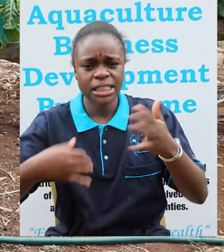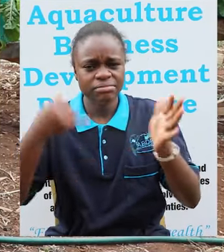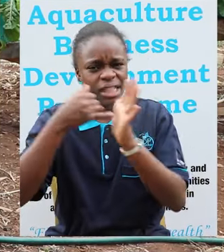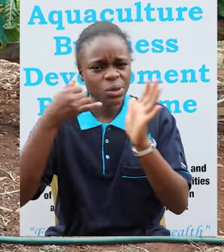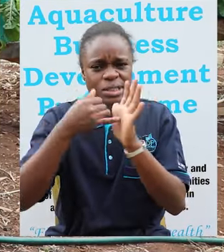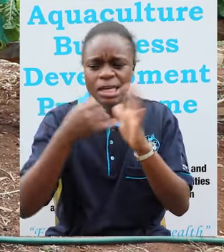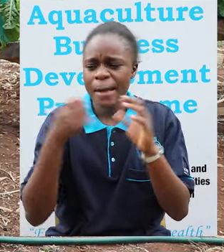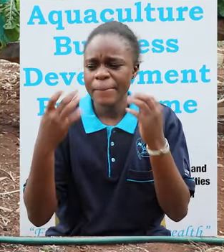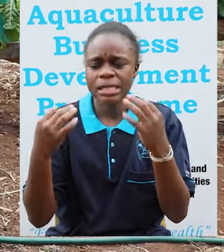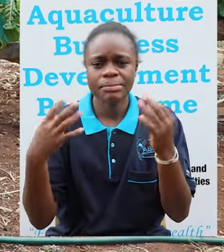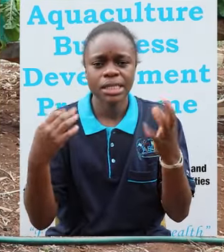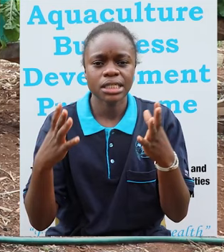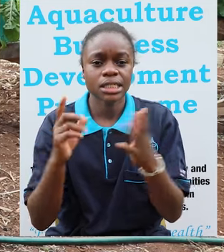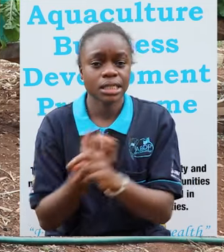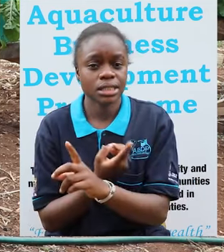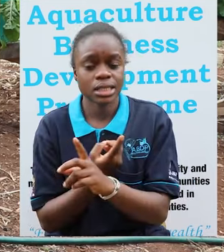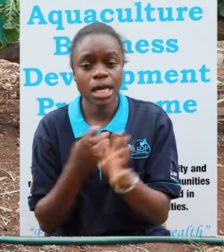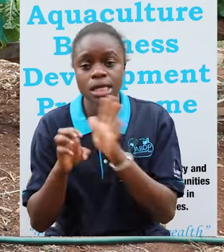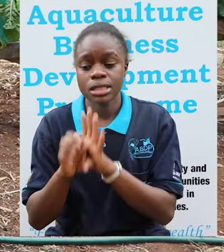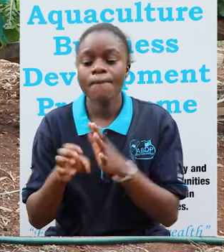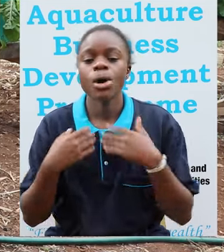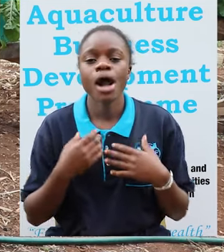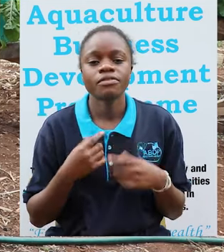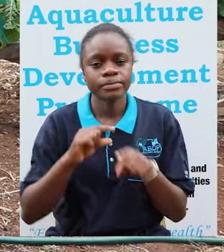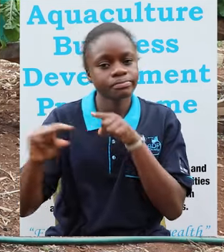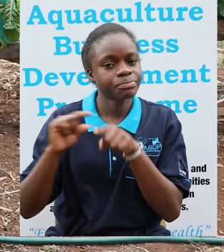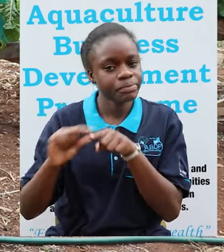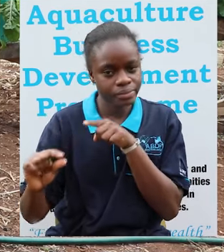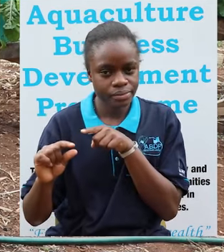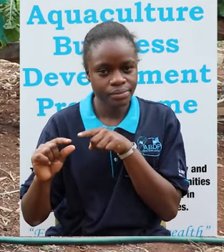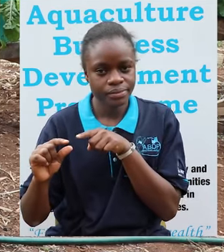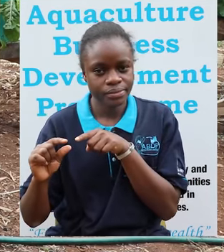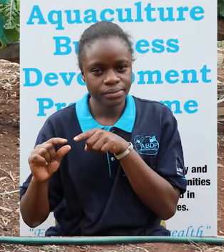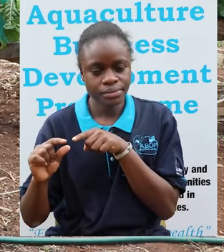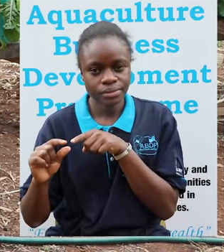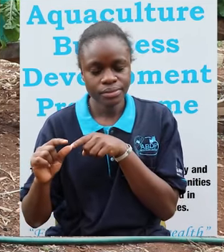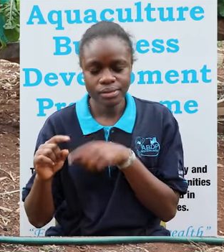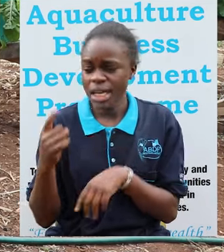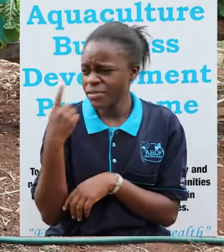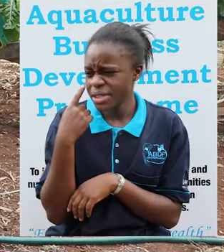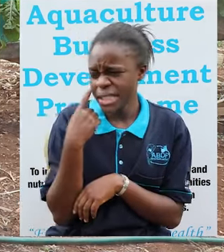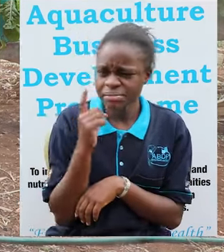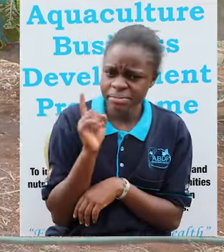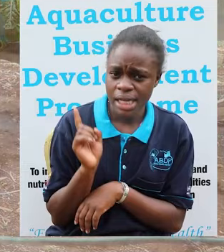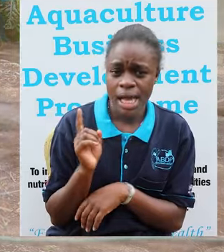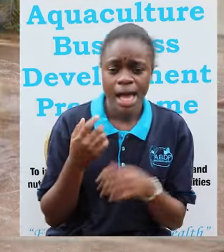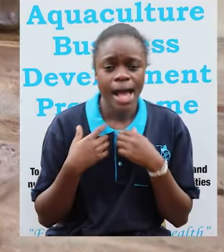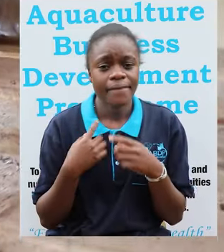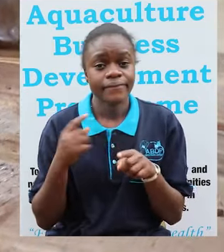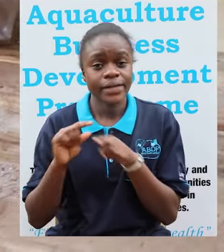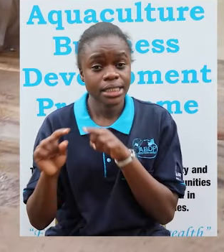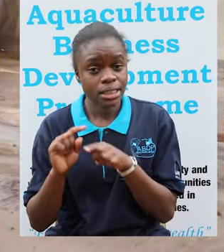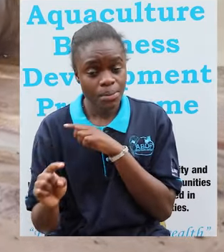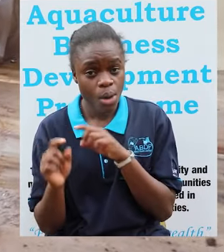Integrated because you have various enterprises. I have vegetables, Here, you can choose to